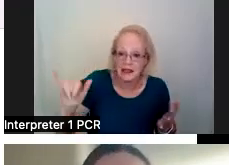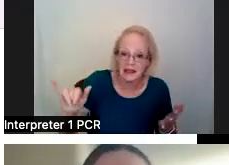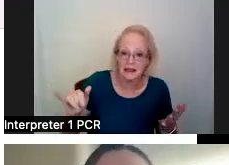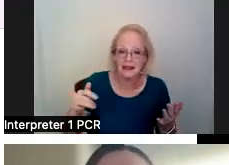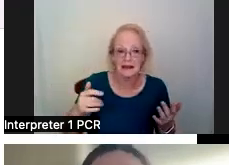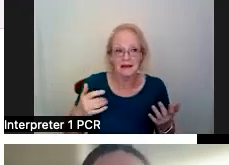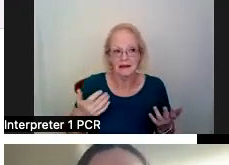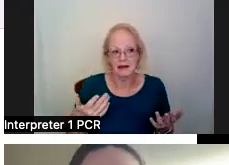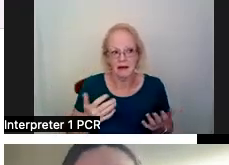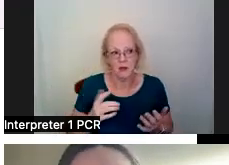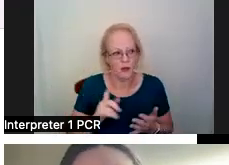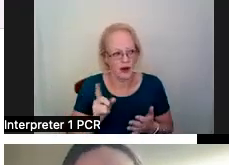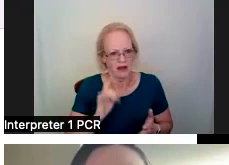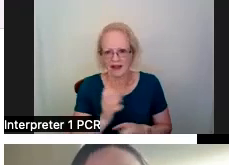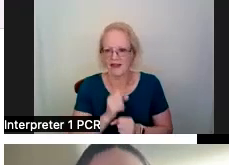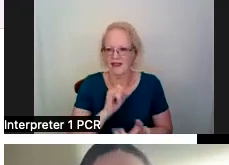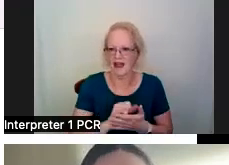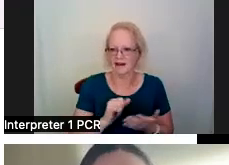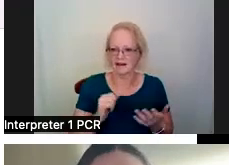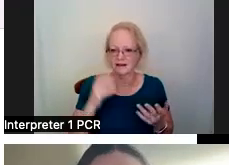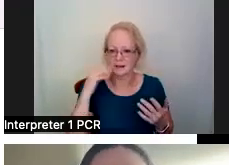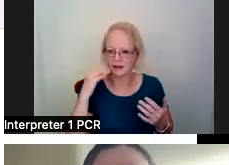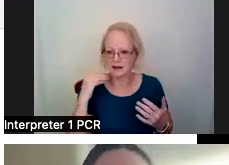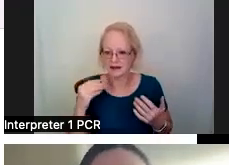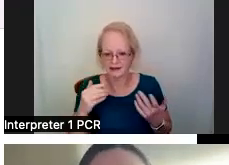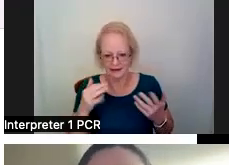desiring to have retirement income that supports